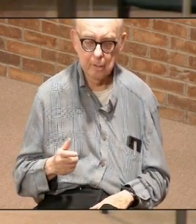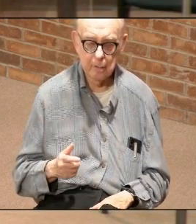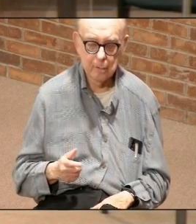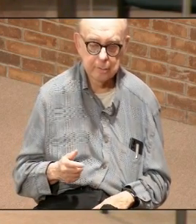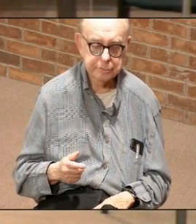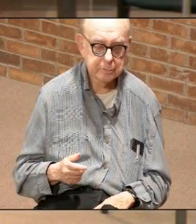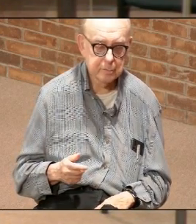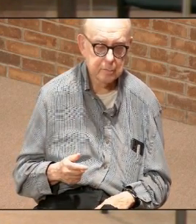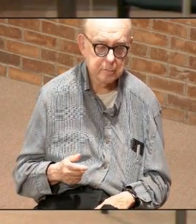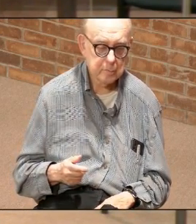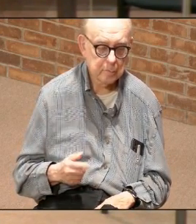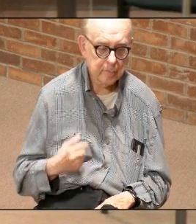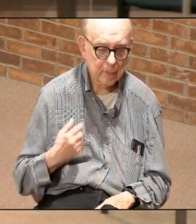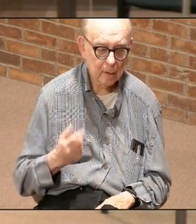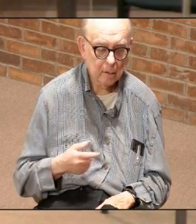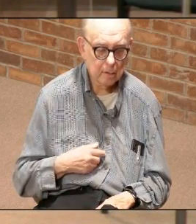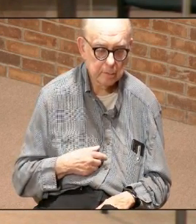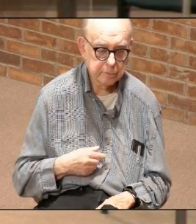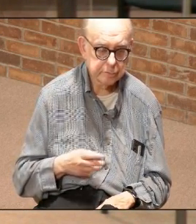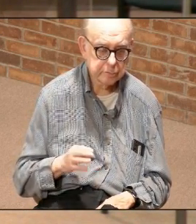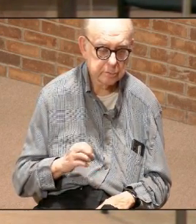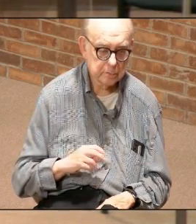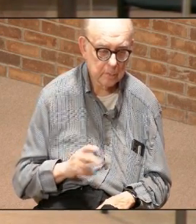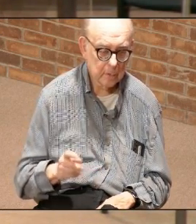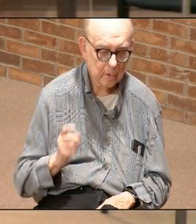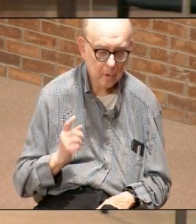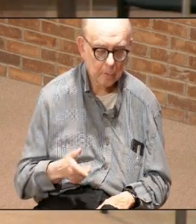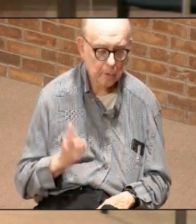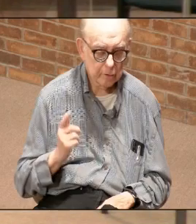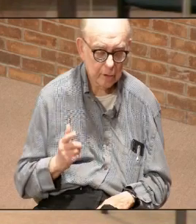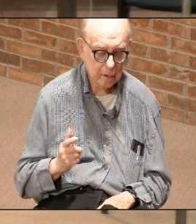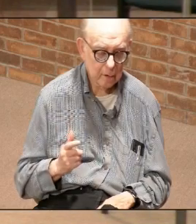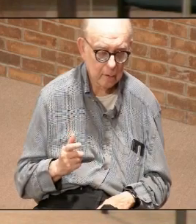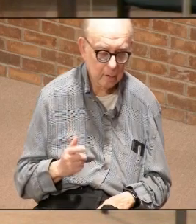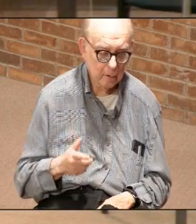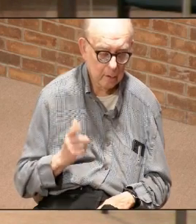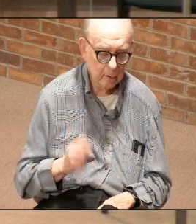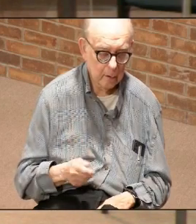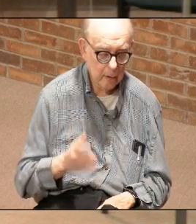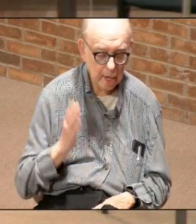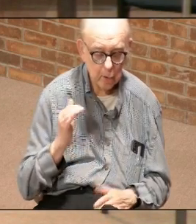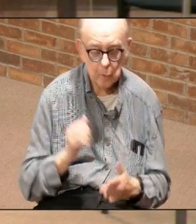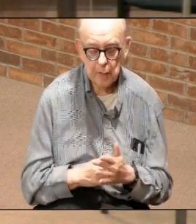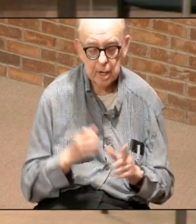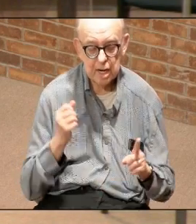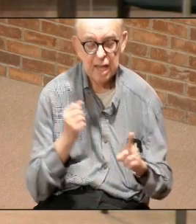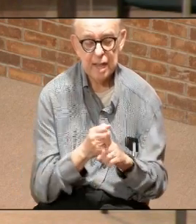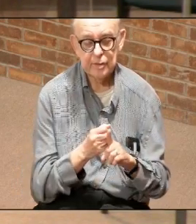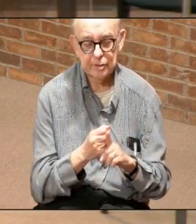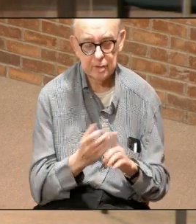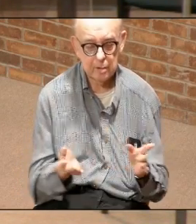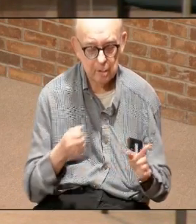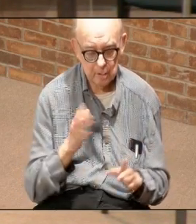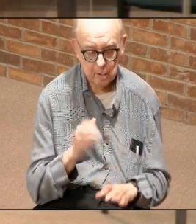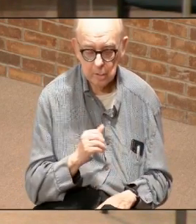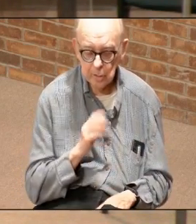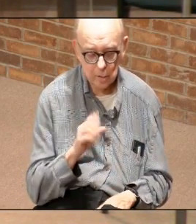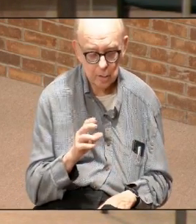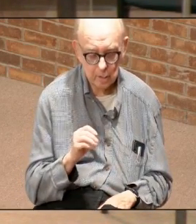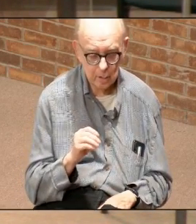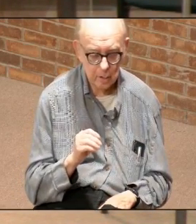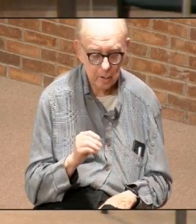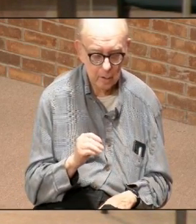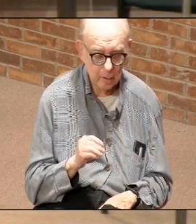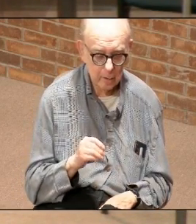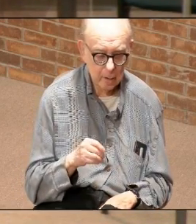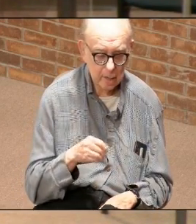Fire like buckshot. Fire it and hope it hits. And God says, no, I do